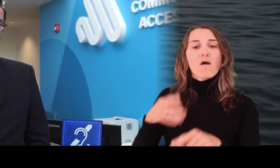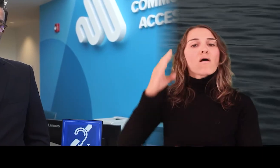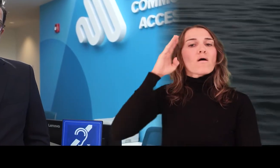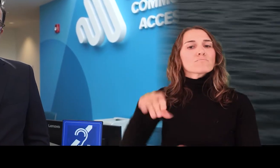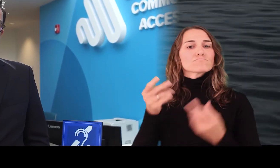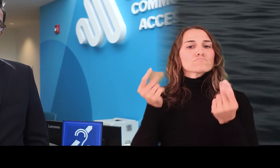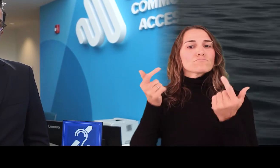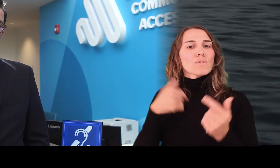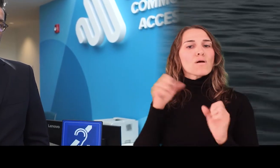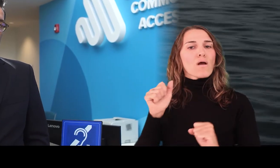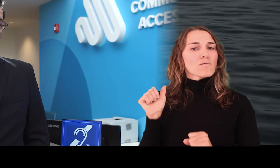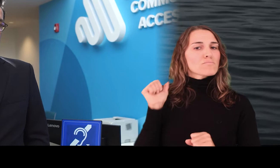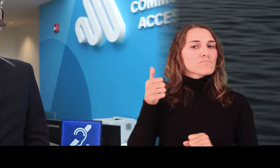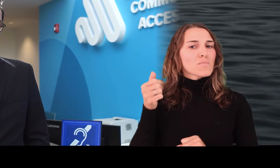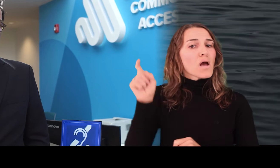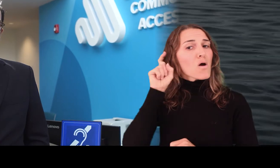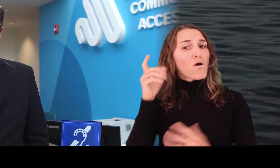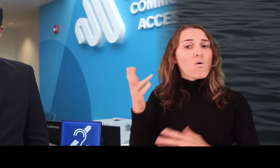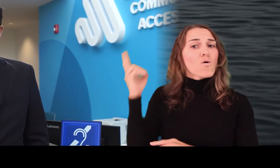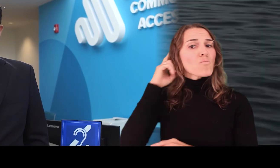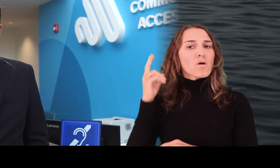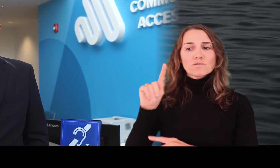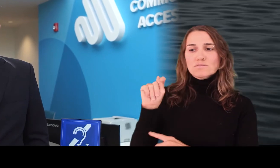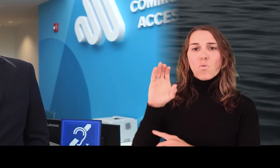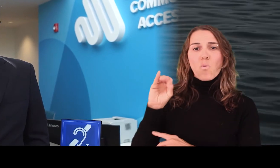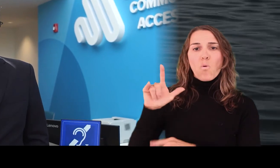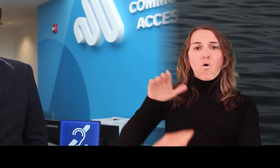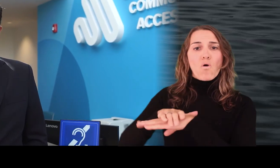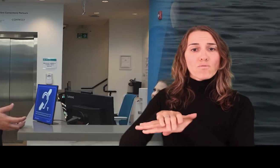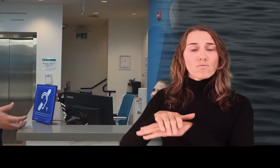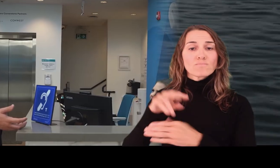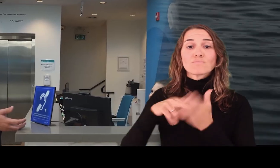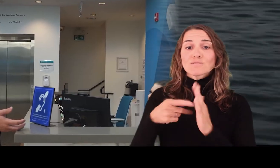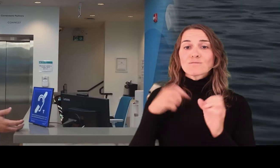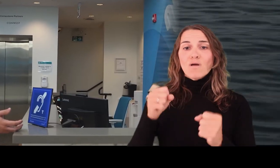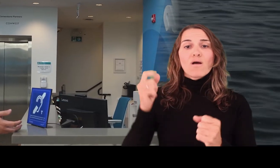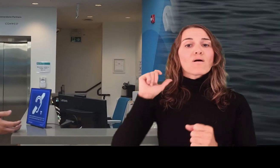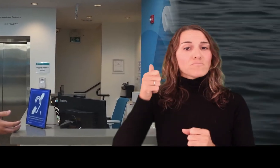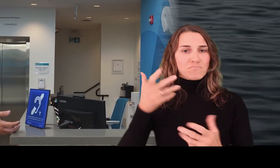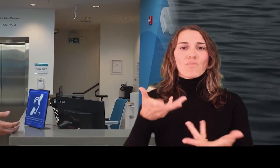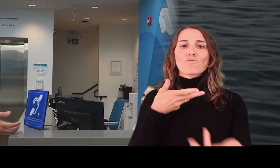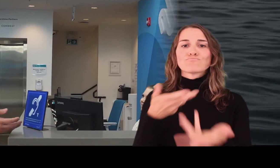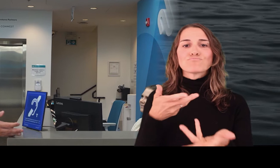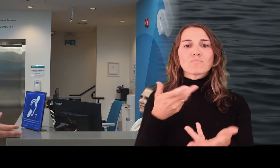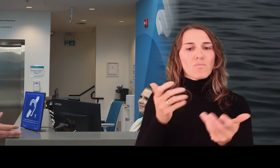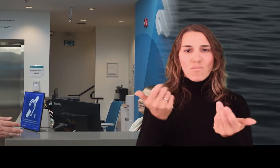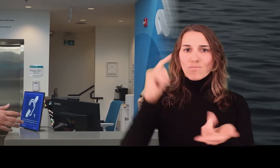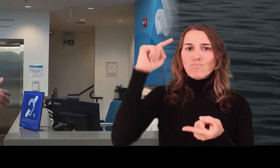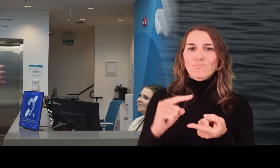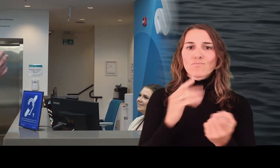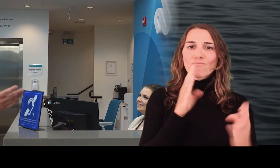to turn my hearing aid and cochlear implant onto T-coil discreetly so I can just get the information I need and not have any